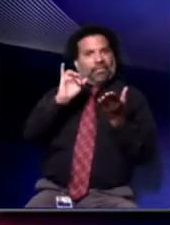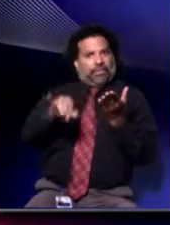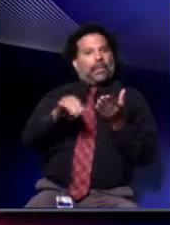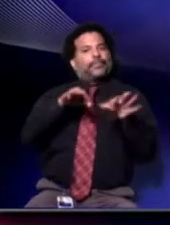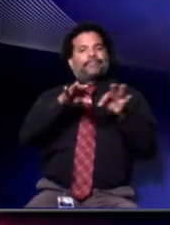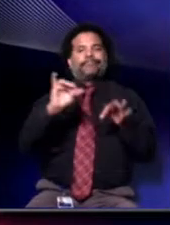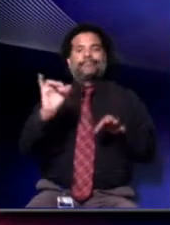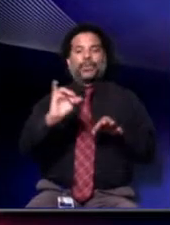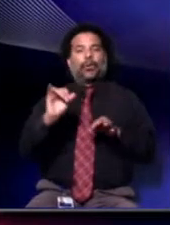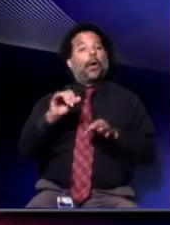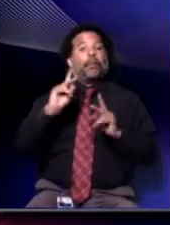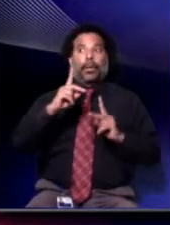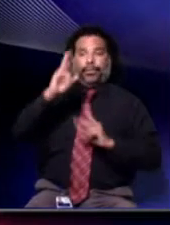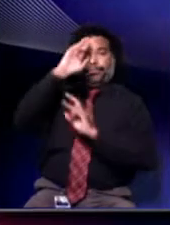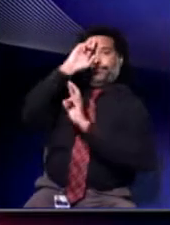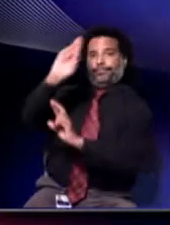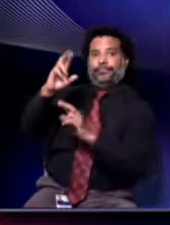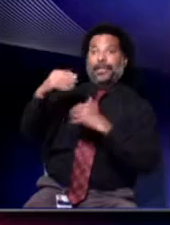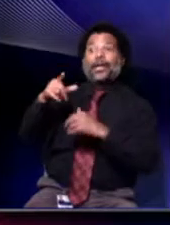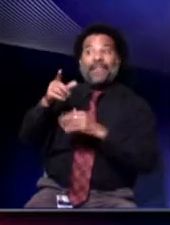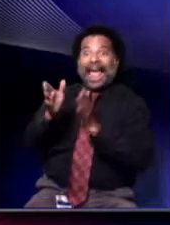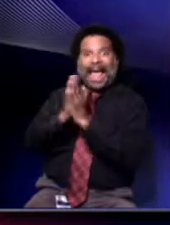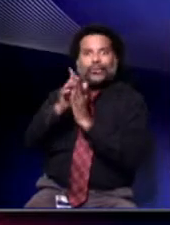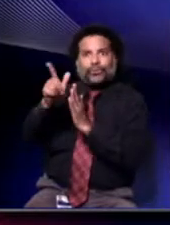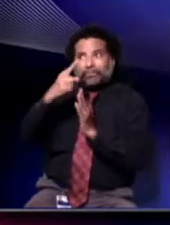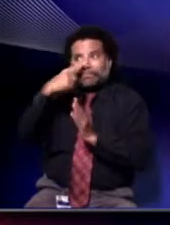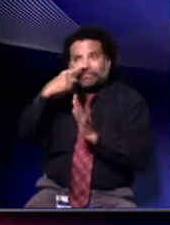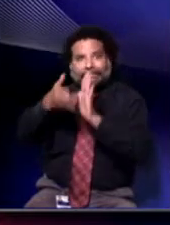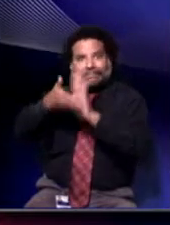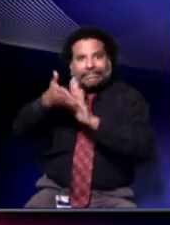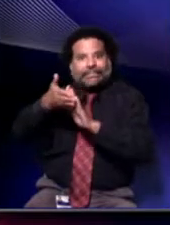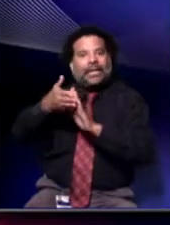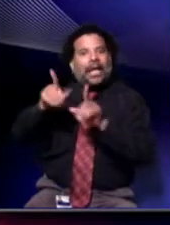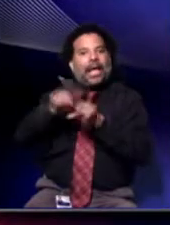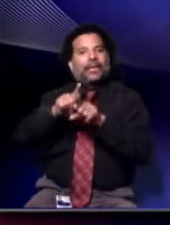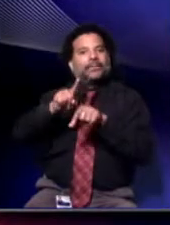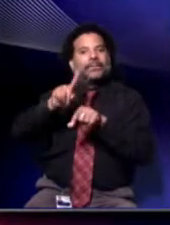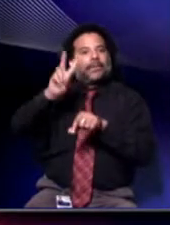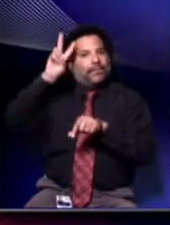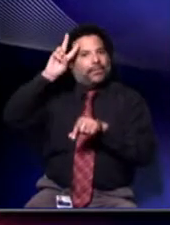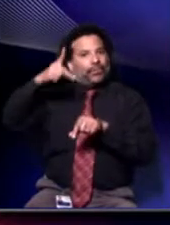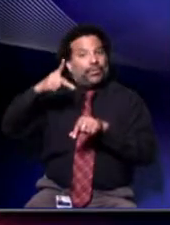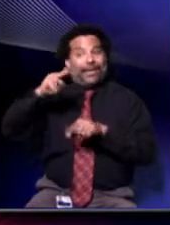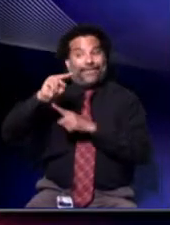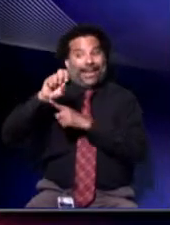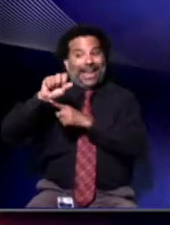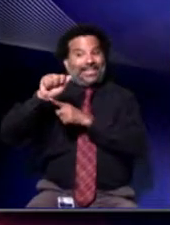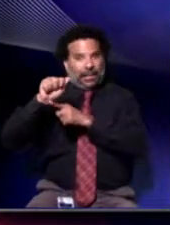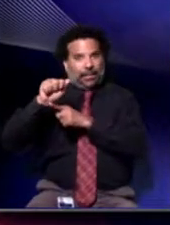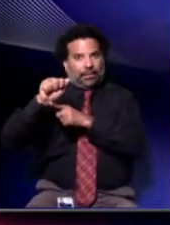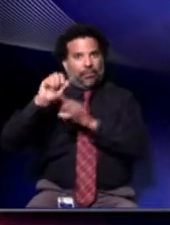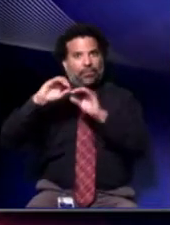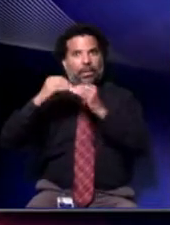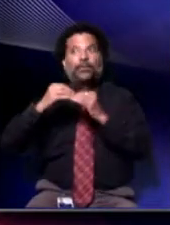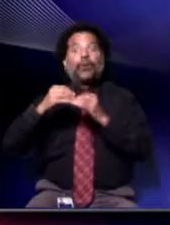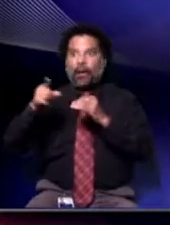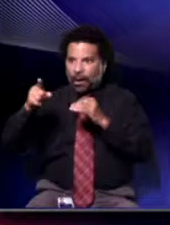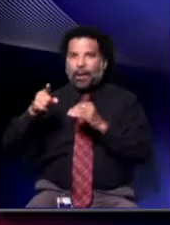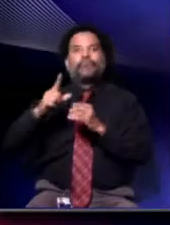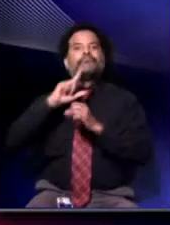actually asked to run for the vice president of the NASA organization, and she was elected and will be